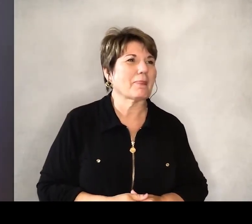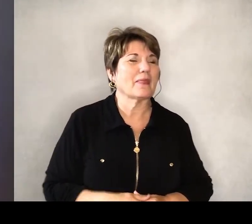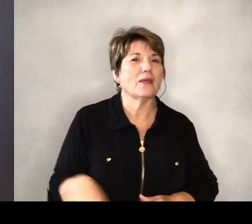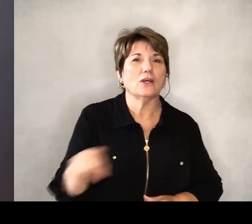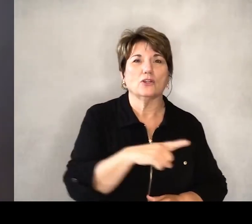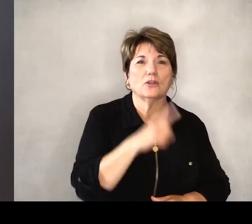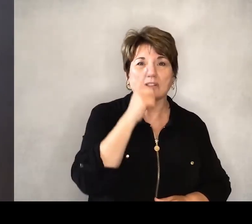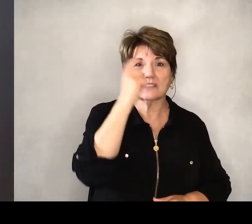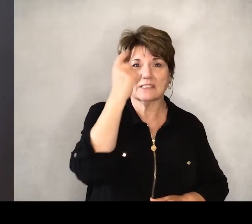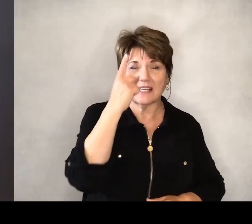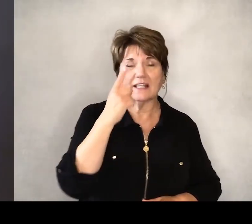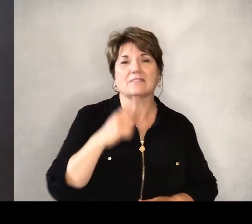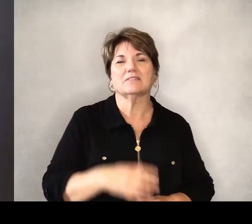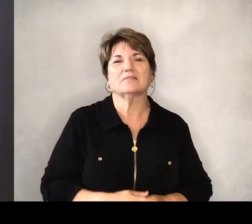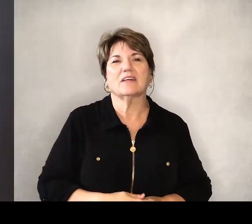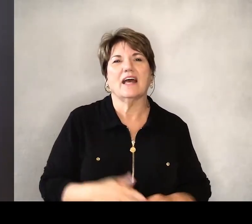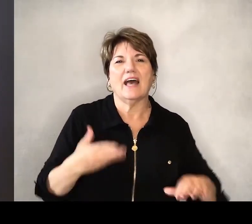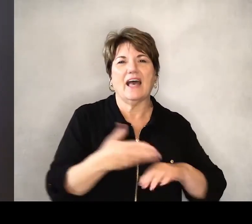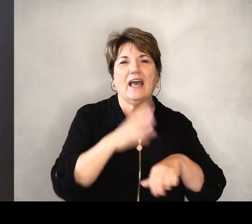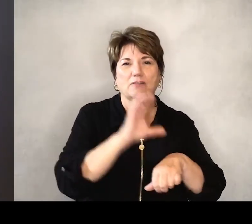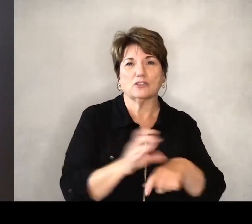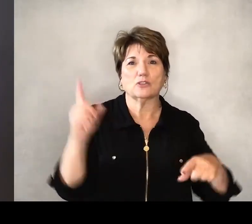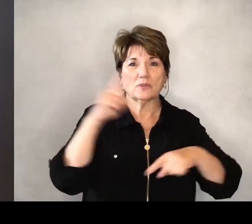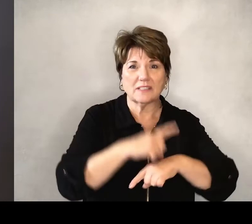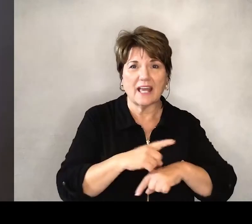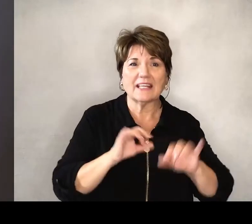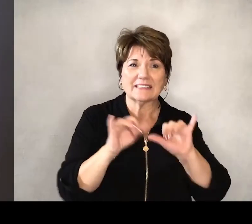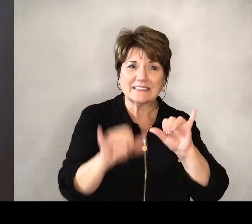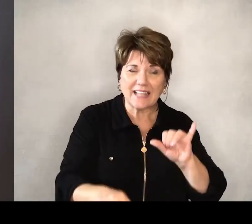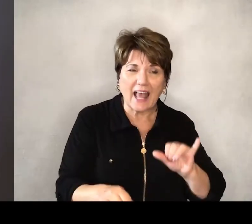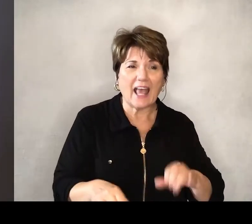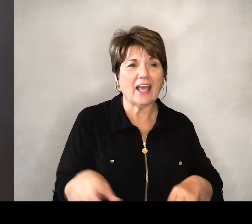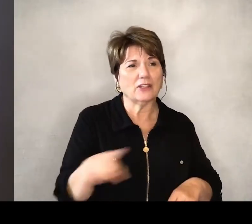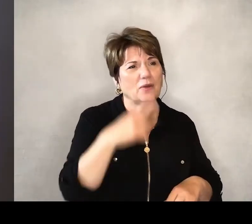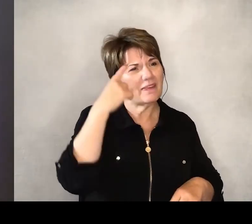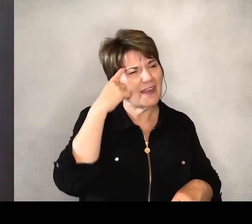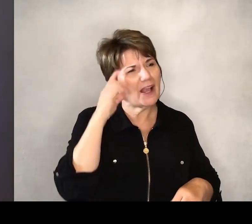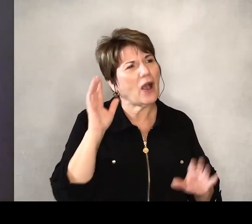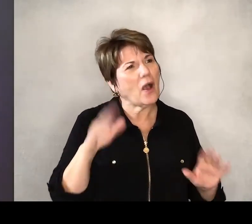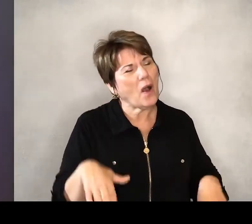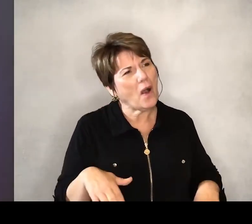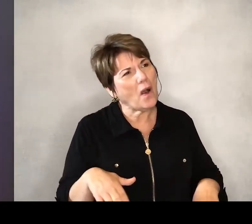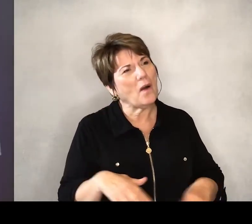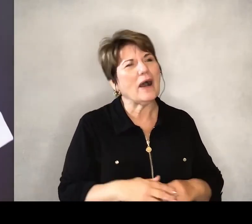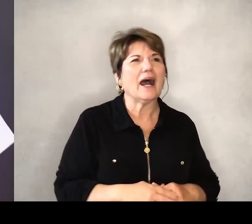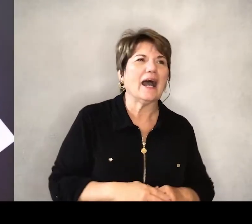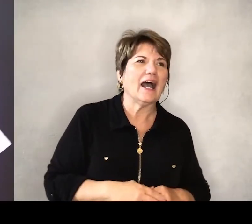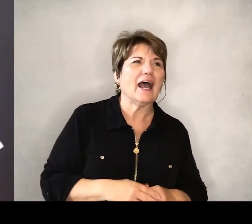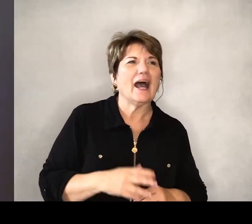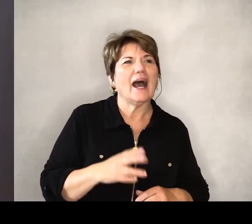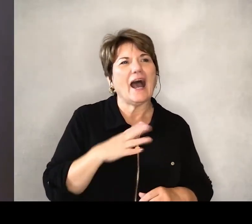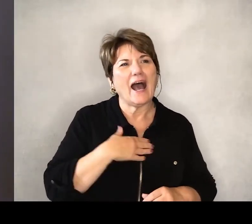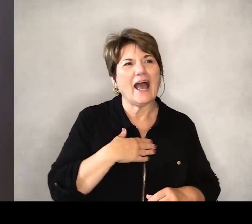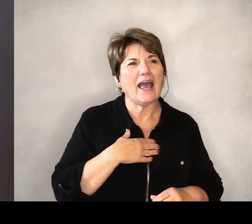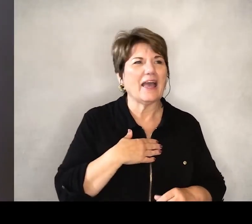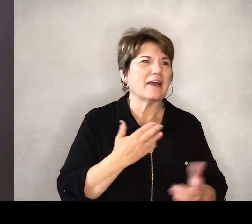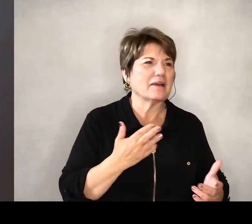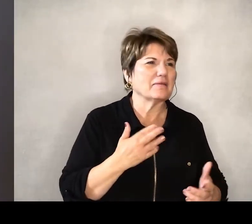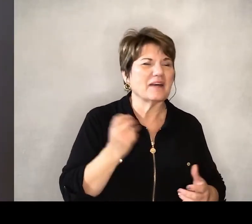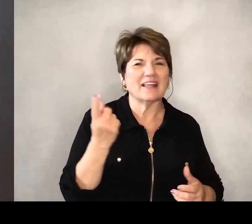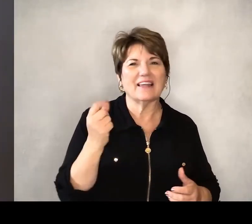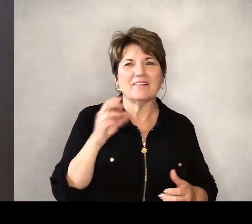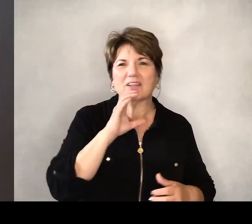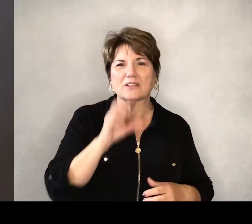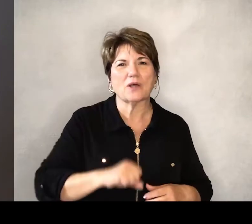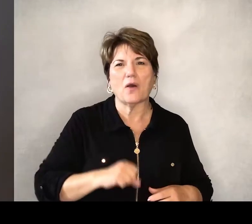If you haven't figured out, big kickoff after church today, right? Stick around. You're like, I'm like 110 years old, and like I